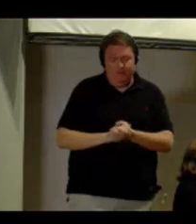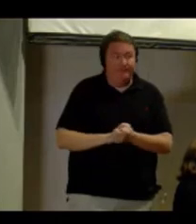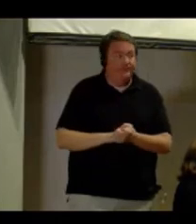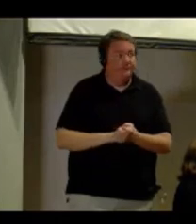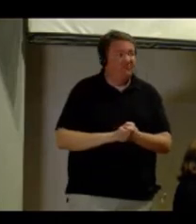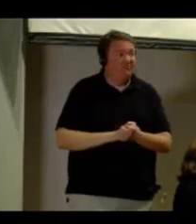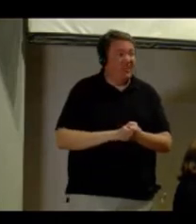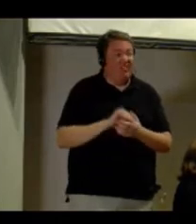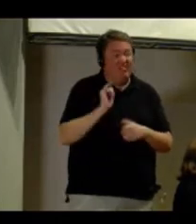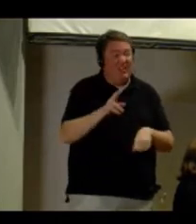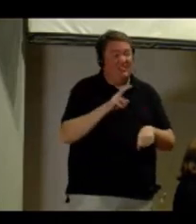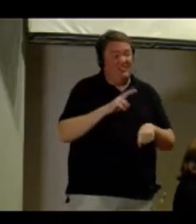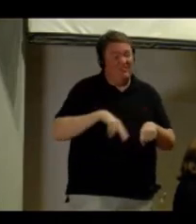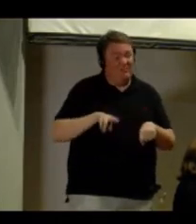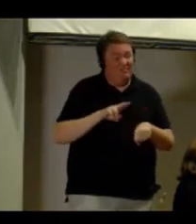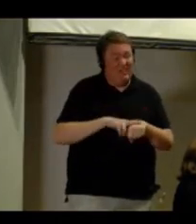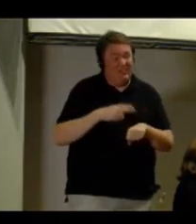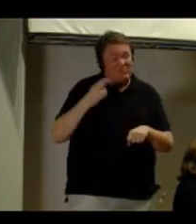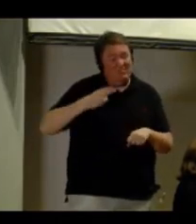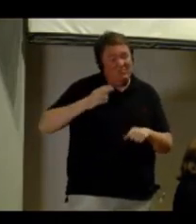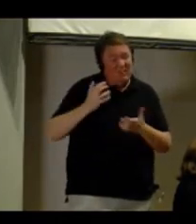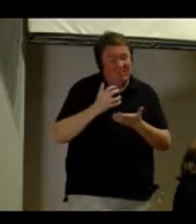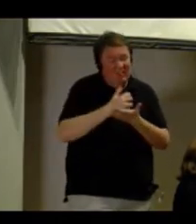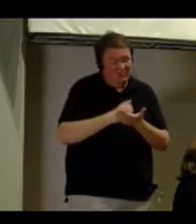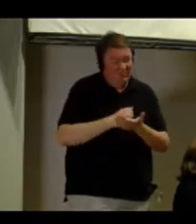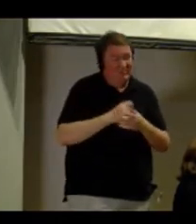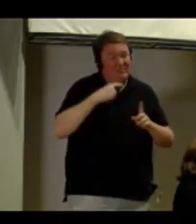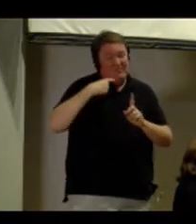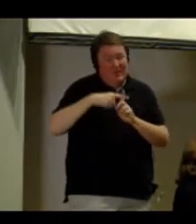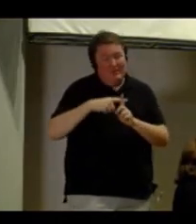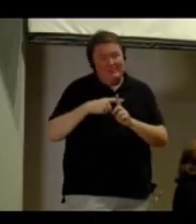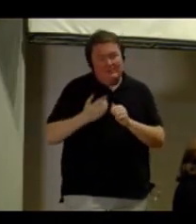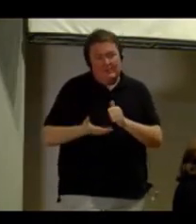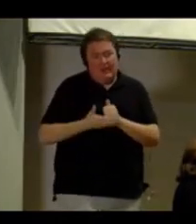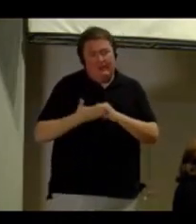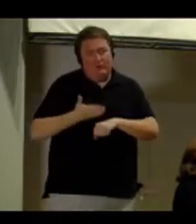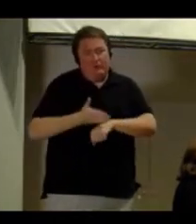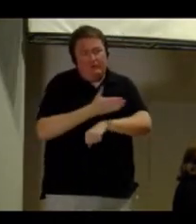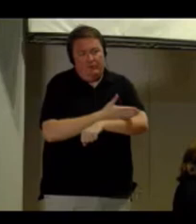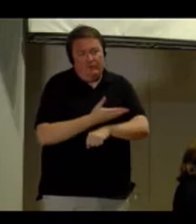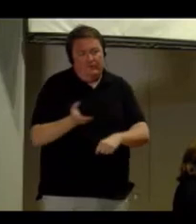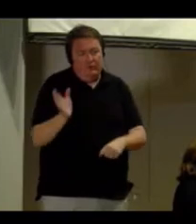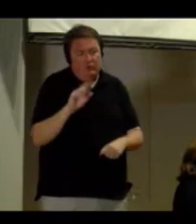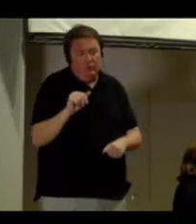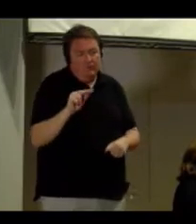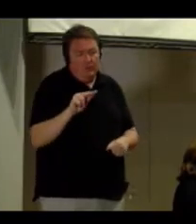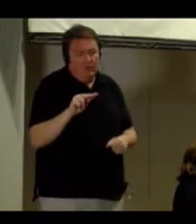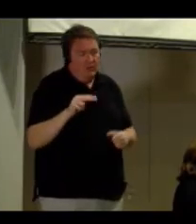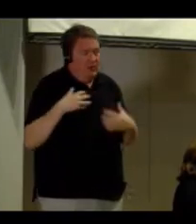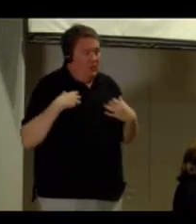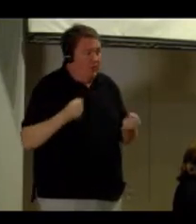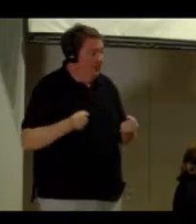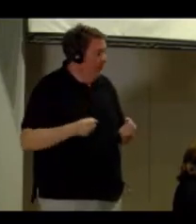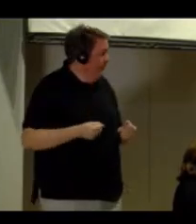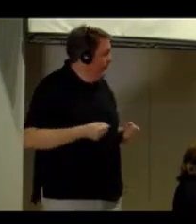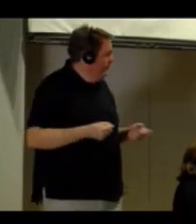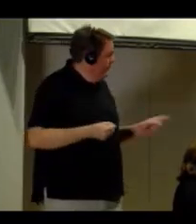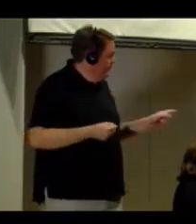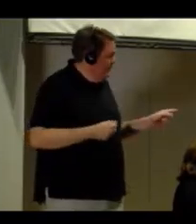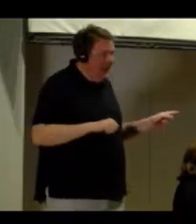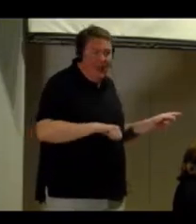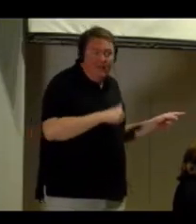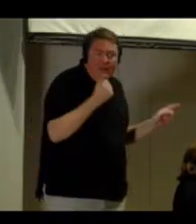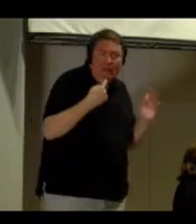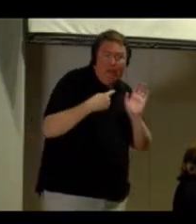all natural history collections, but it's all about improving human health as well. If I can just jump in with another example on one of the other